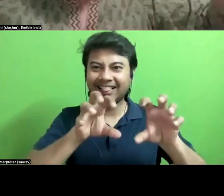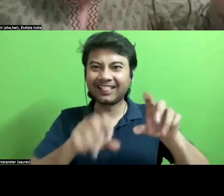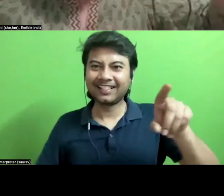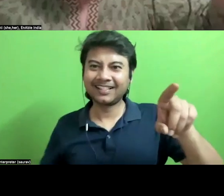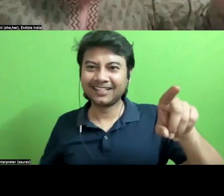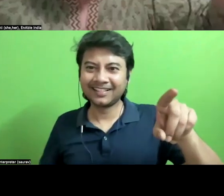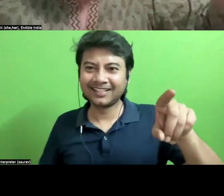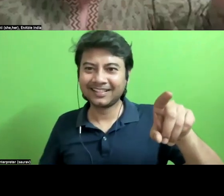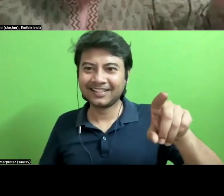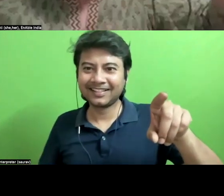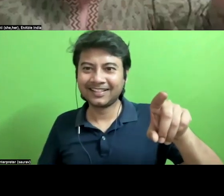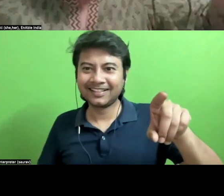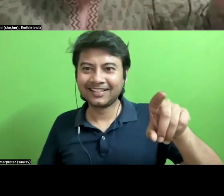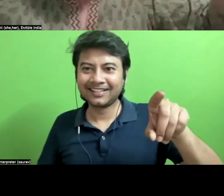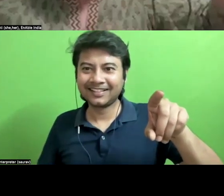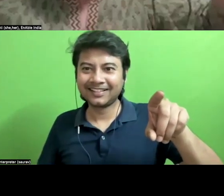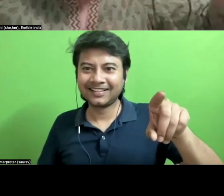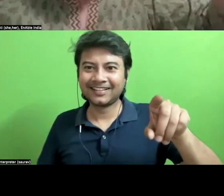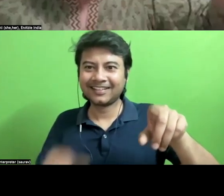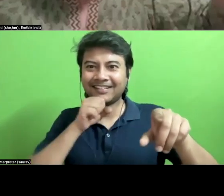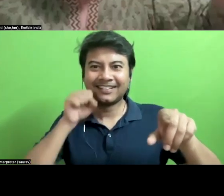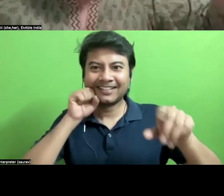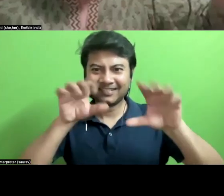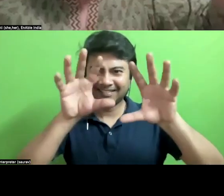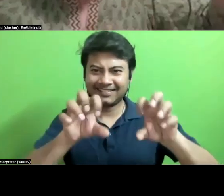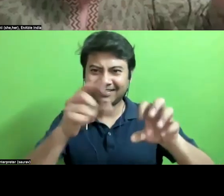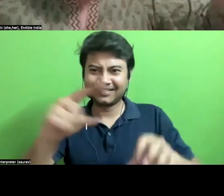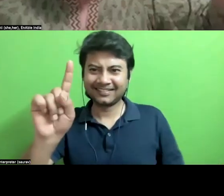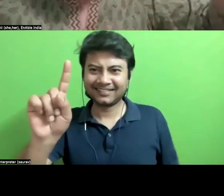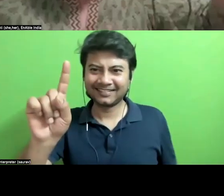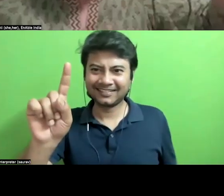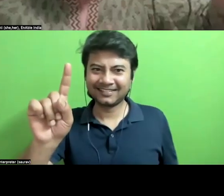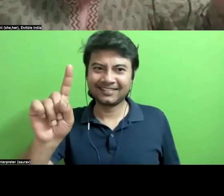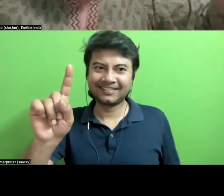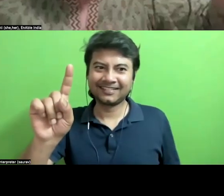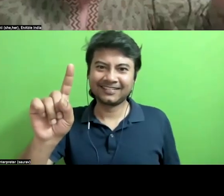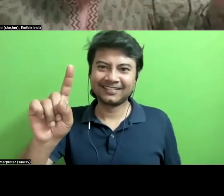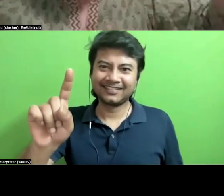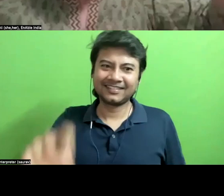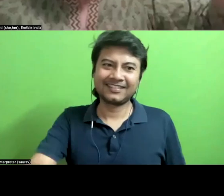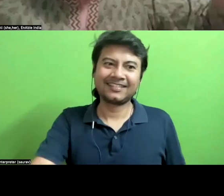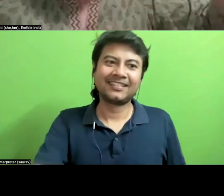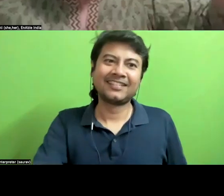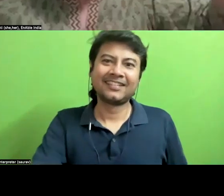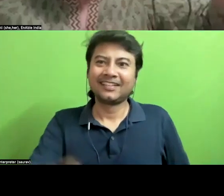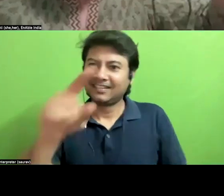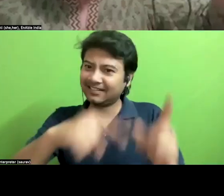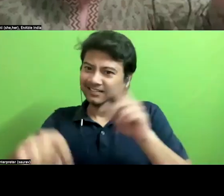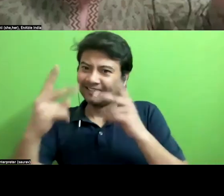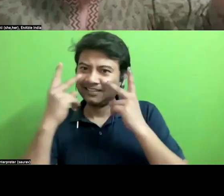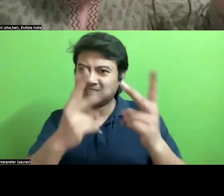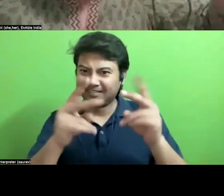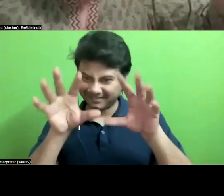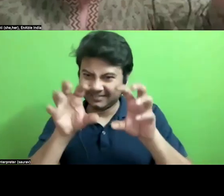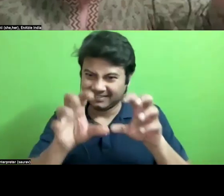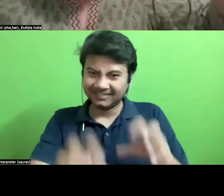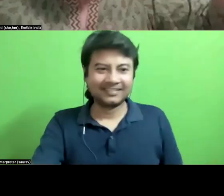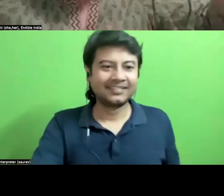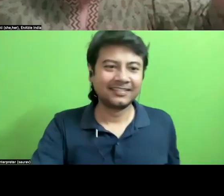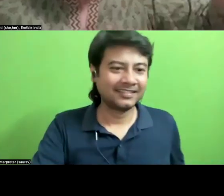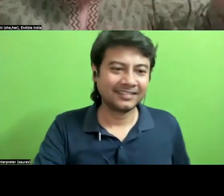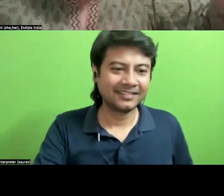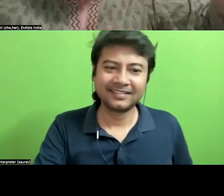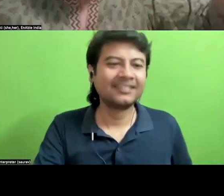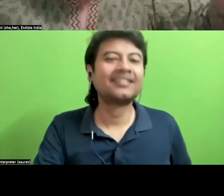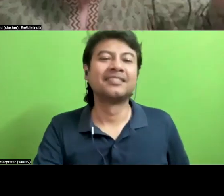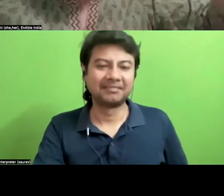video here. Can people see my video? Is that okay? Or sir? Yeah, it's okay now. No, it's stuck. No, it's